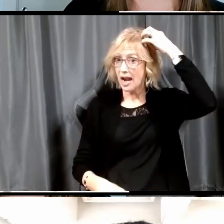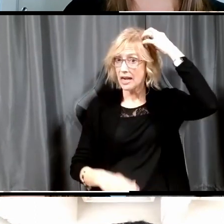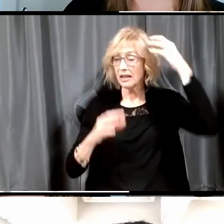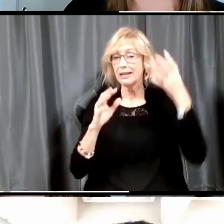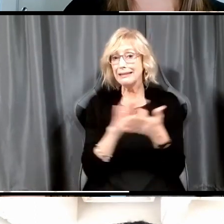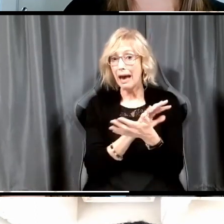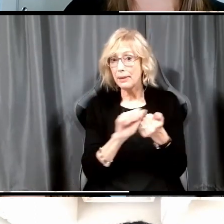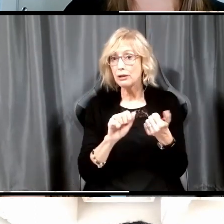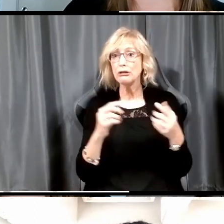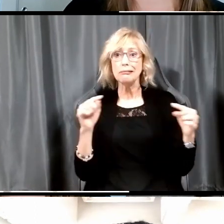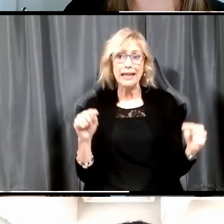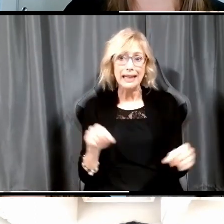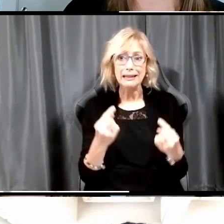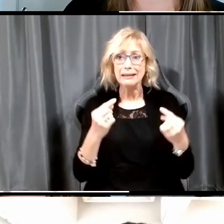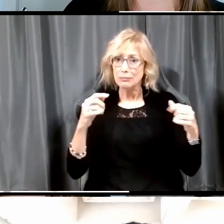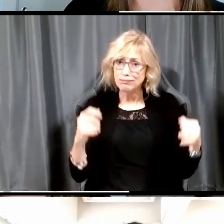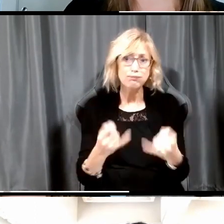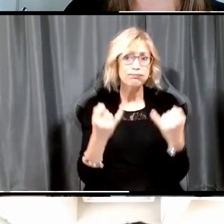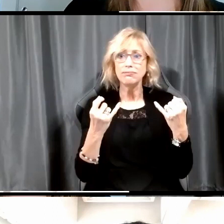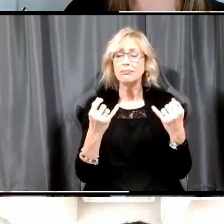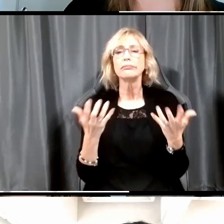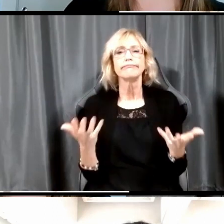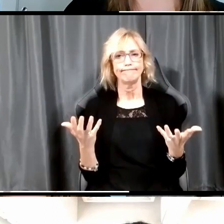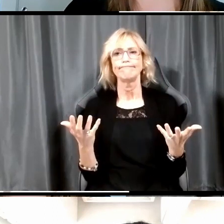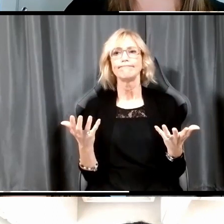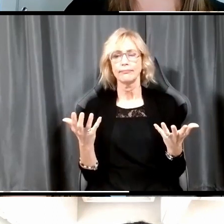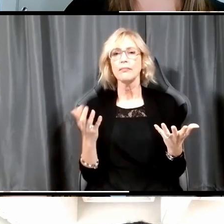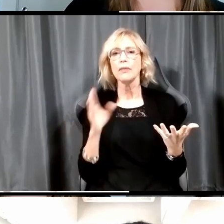any way, injured in any way, damaged in any way, and it